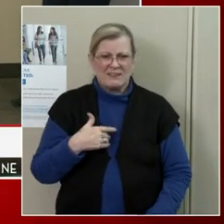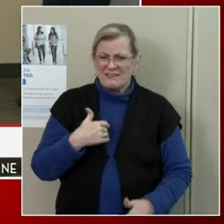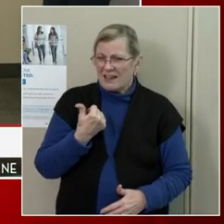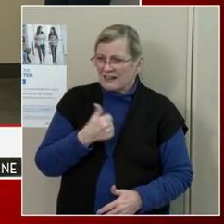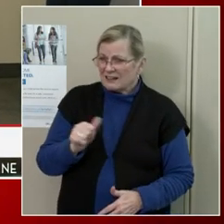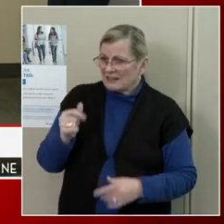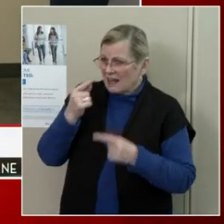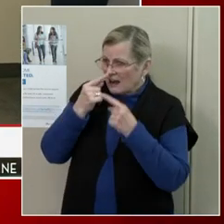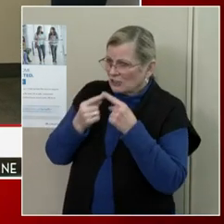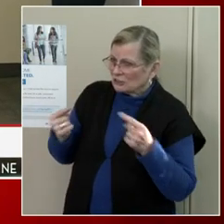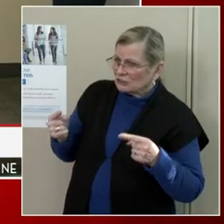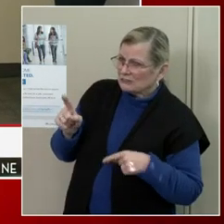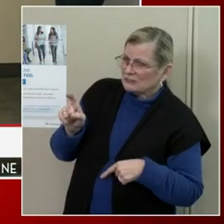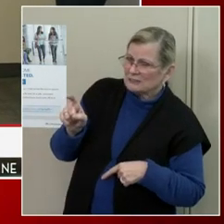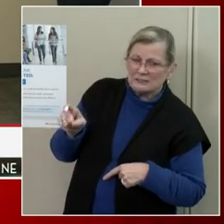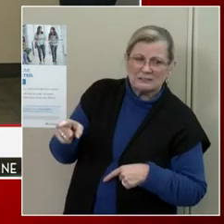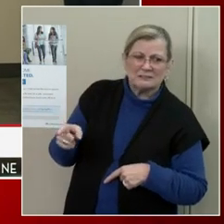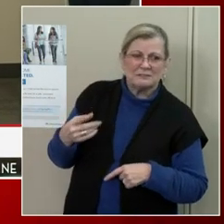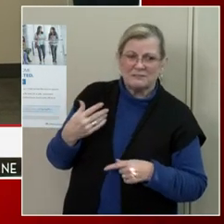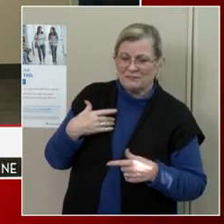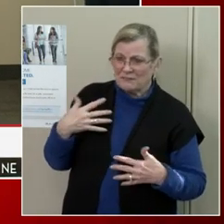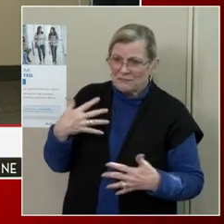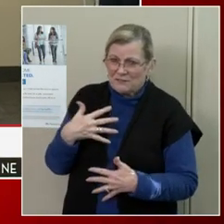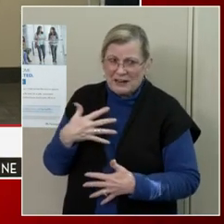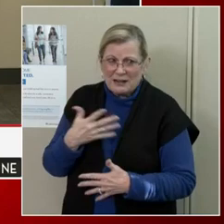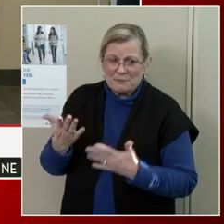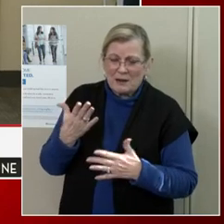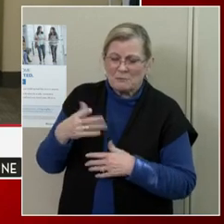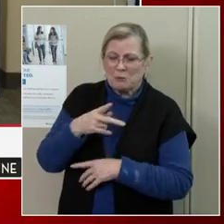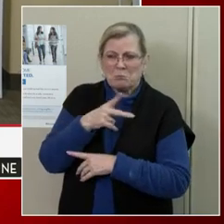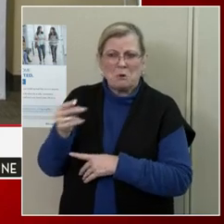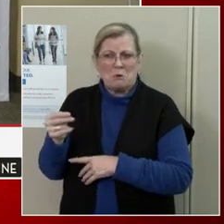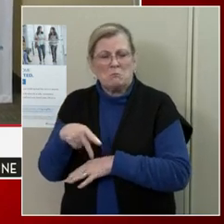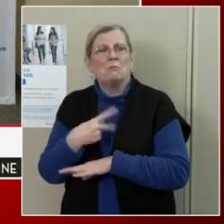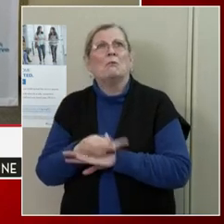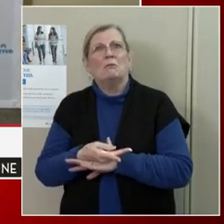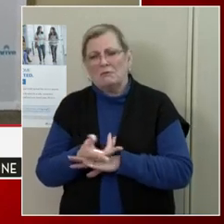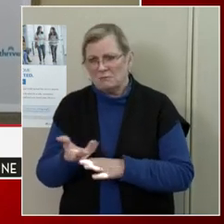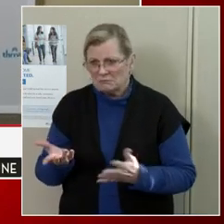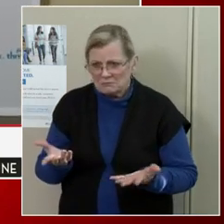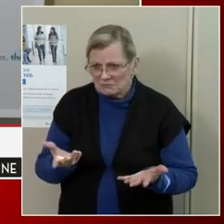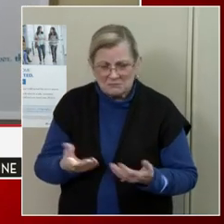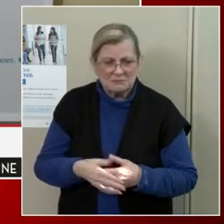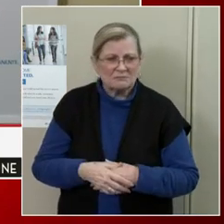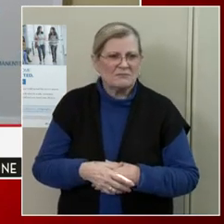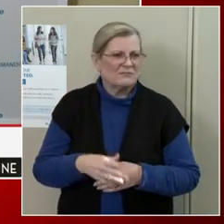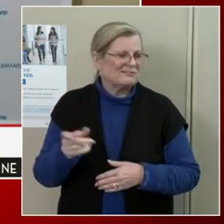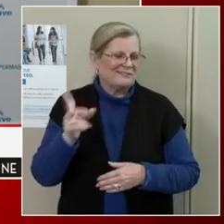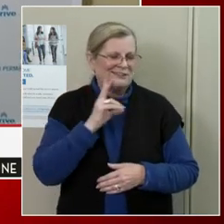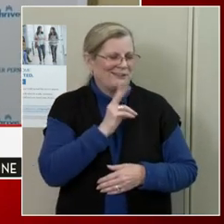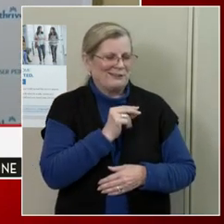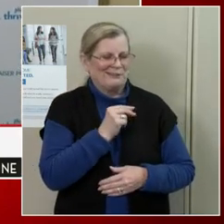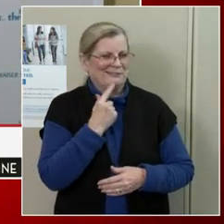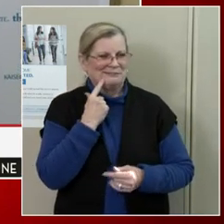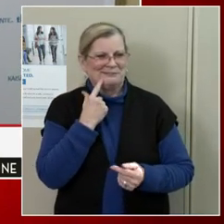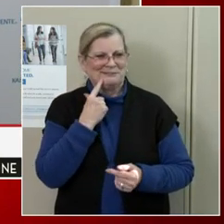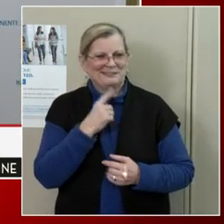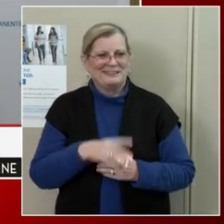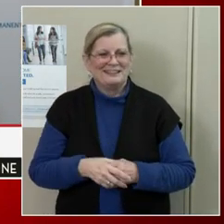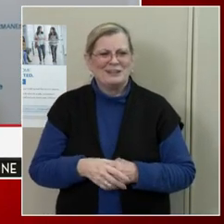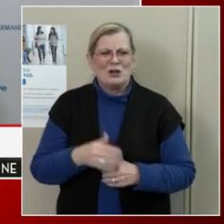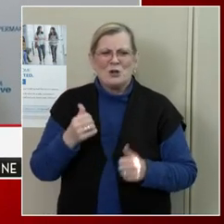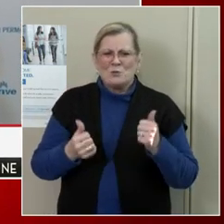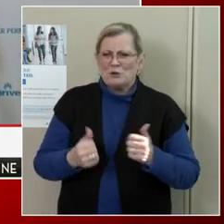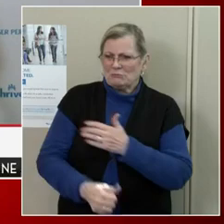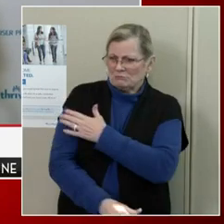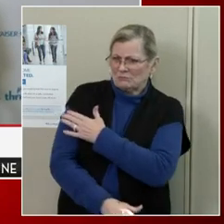No. And do you faint when you need over after vaccination? No. No? Okay. Which arm would you prefer,